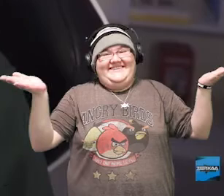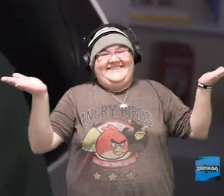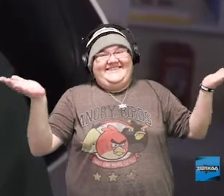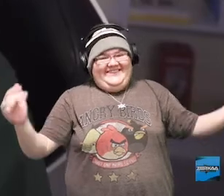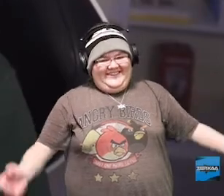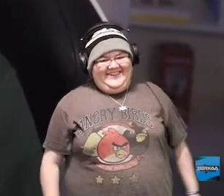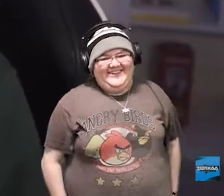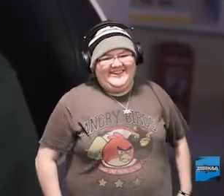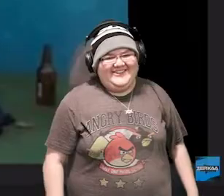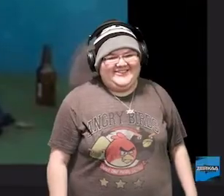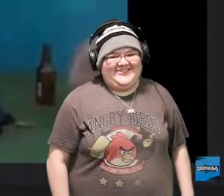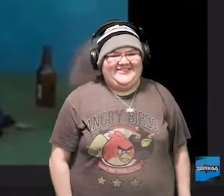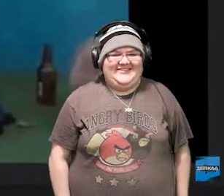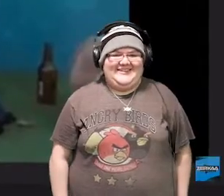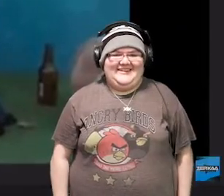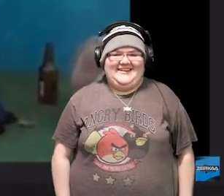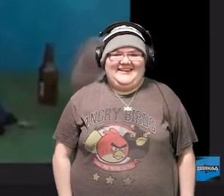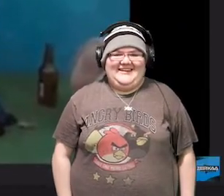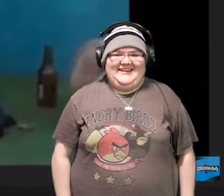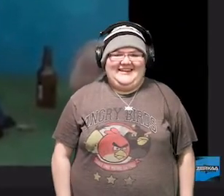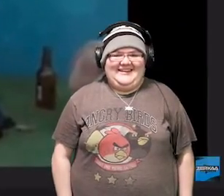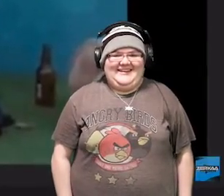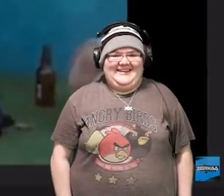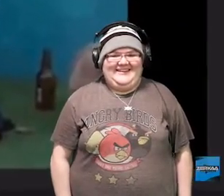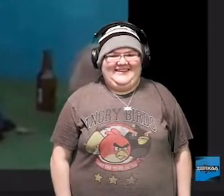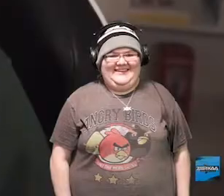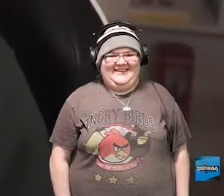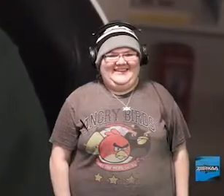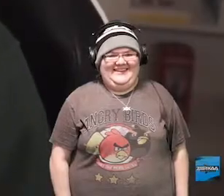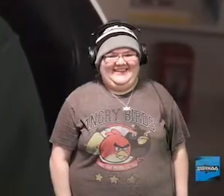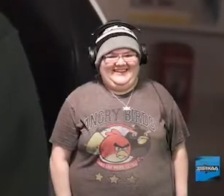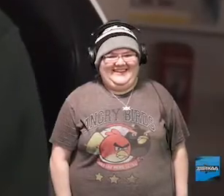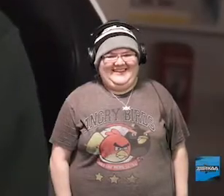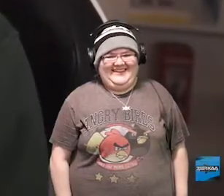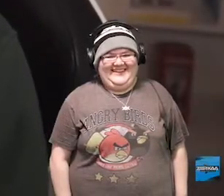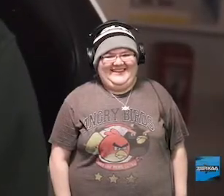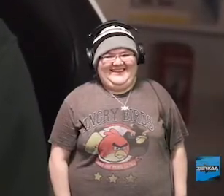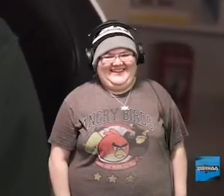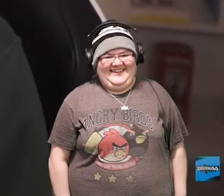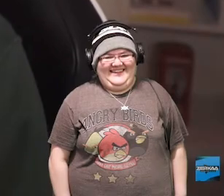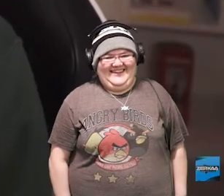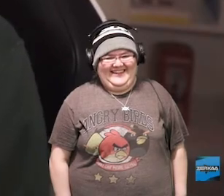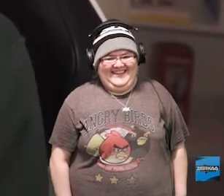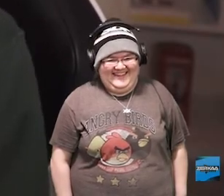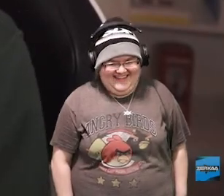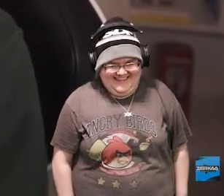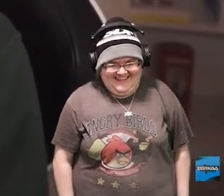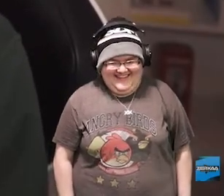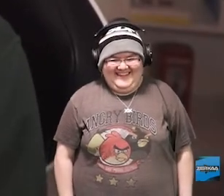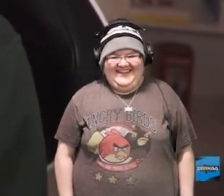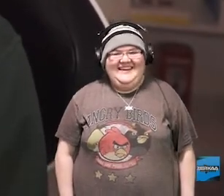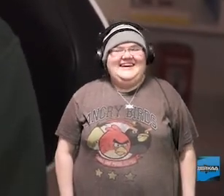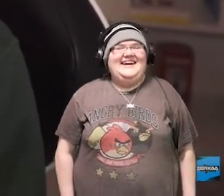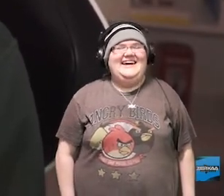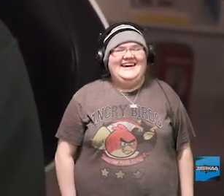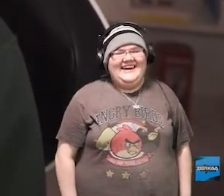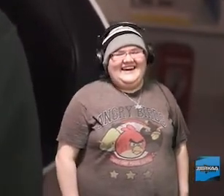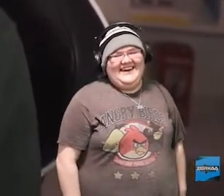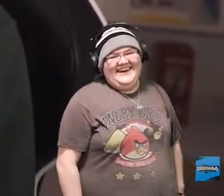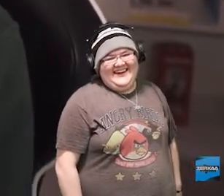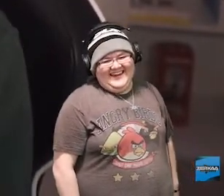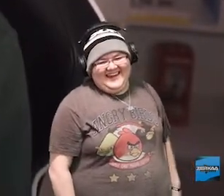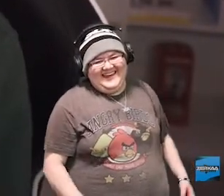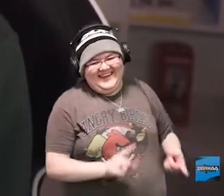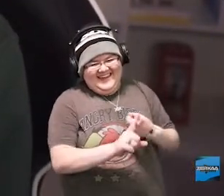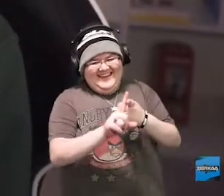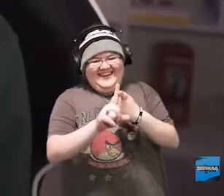right? Don't ask, don't get, I guess. Why True. Do you love watching the Simon eat so much? Honestly, the two most viewed videos in lockdown on the Simon channel